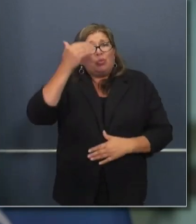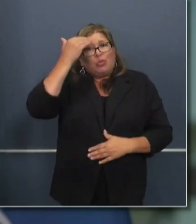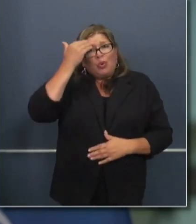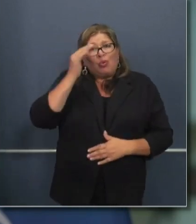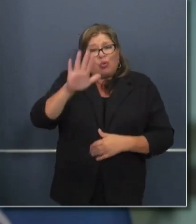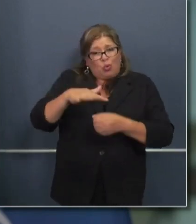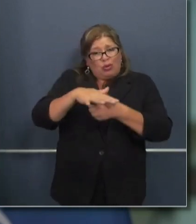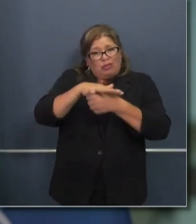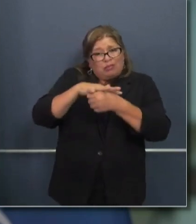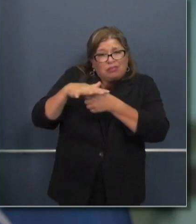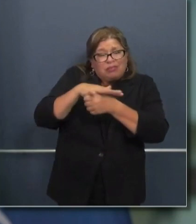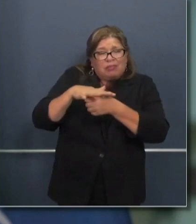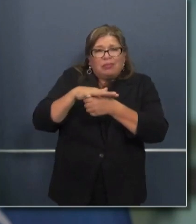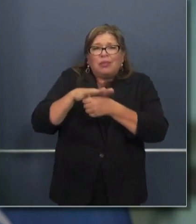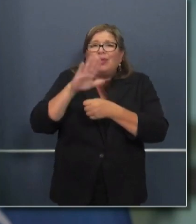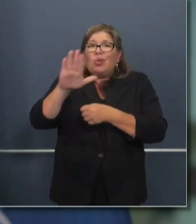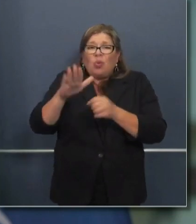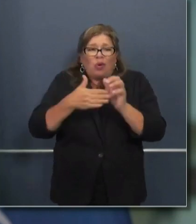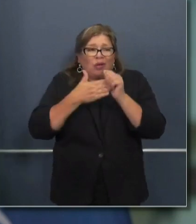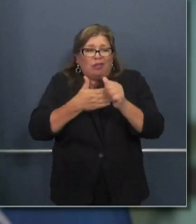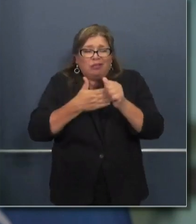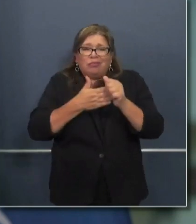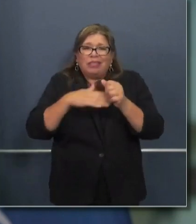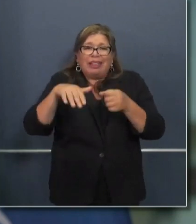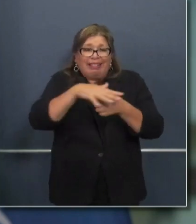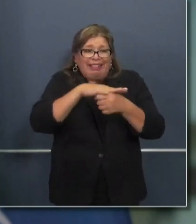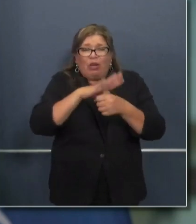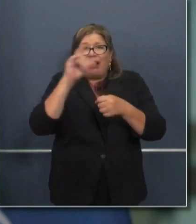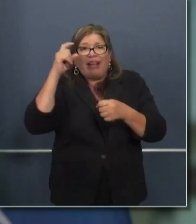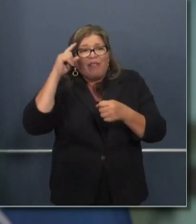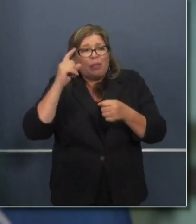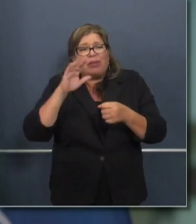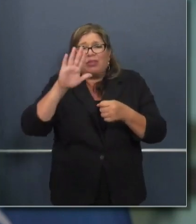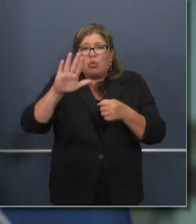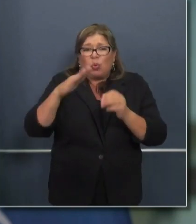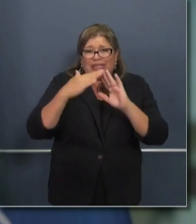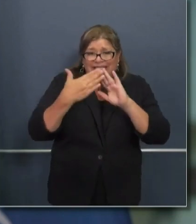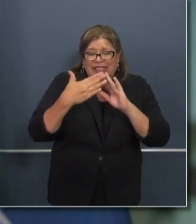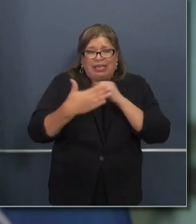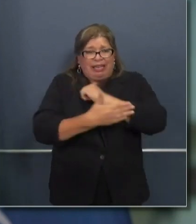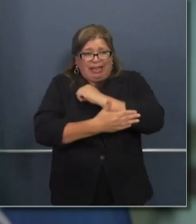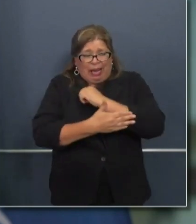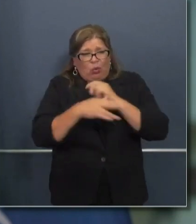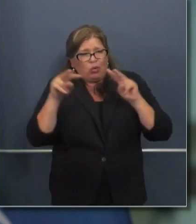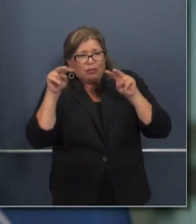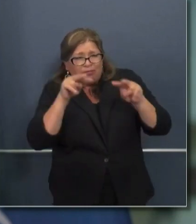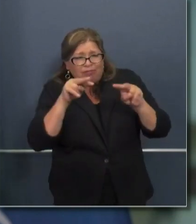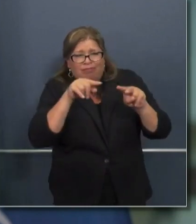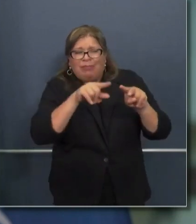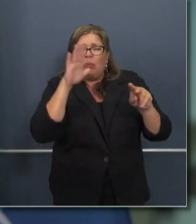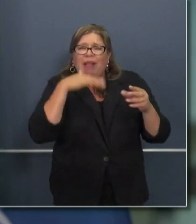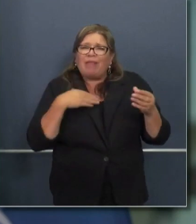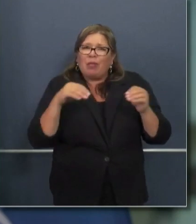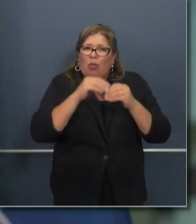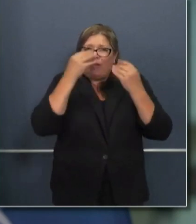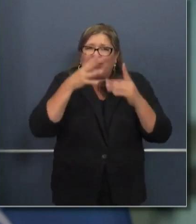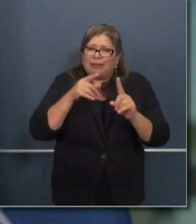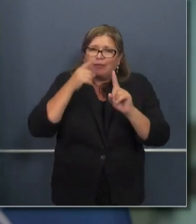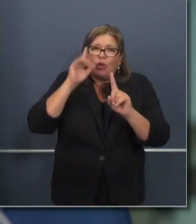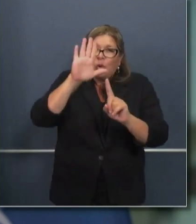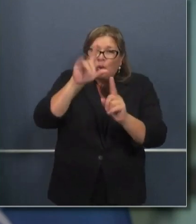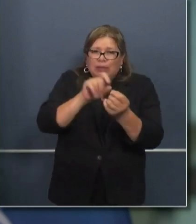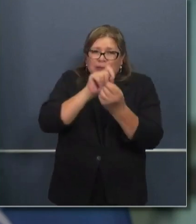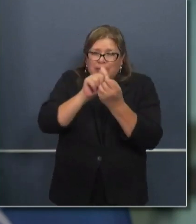to express appreciation, as we always should and must, to our frontline caregivers that are still on the front lines